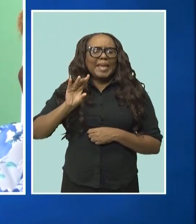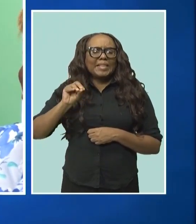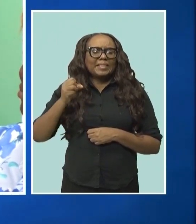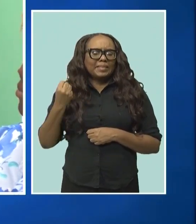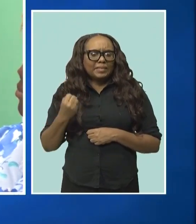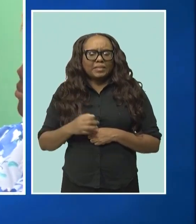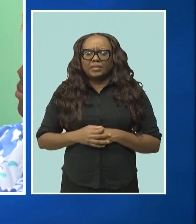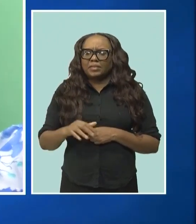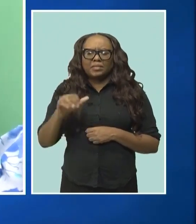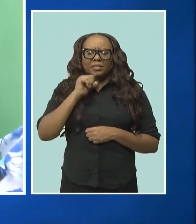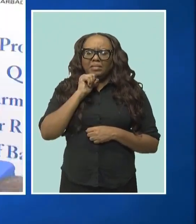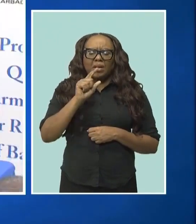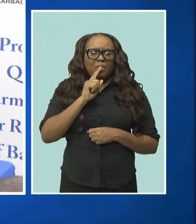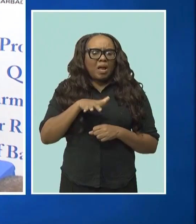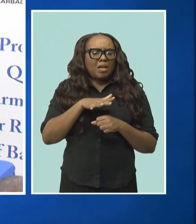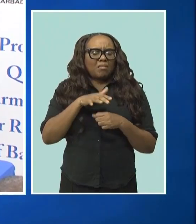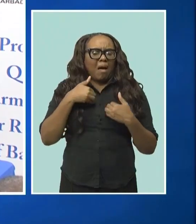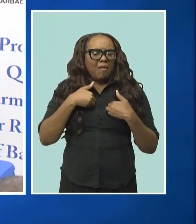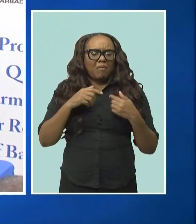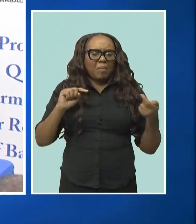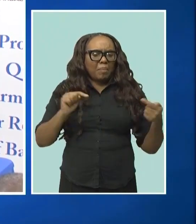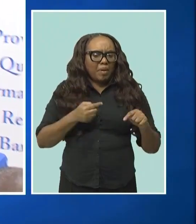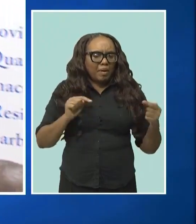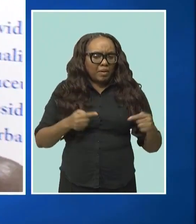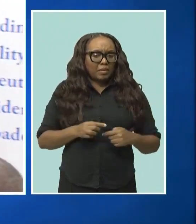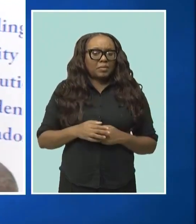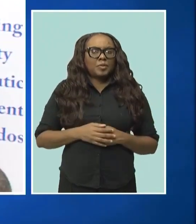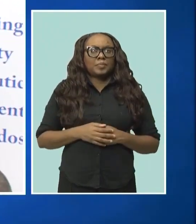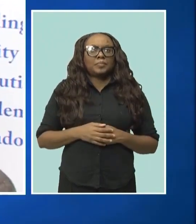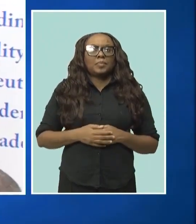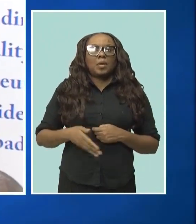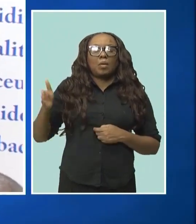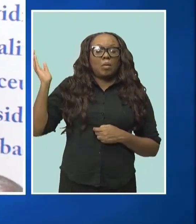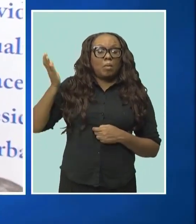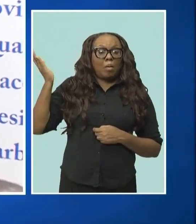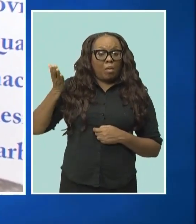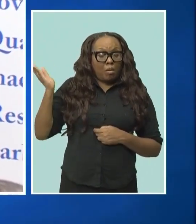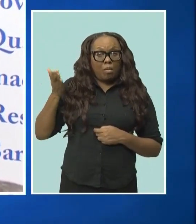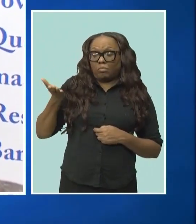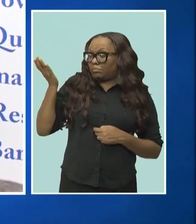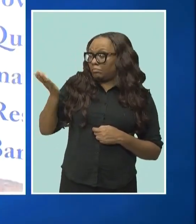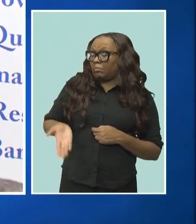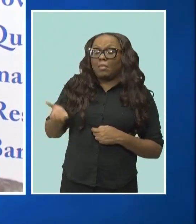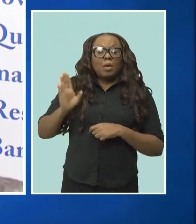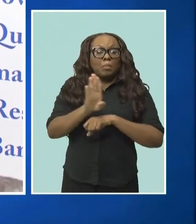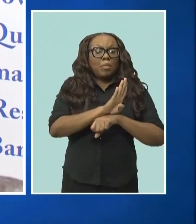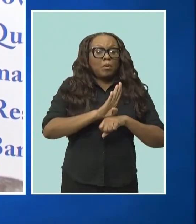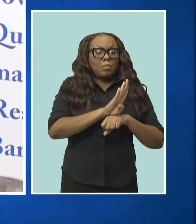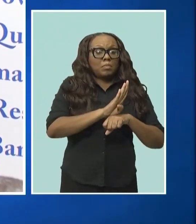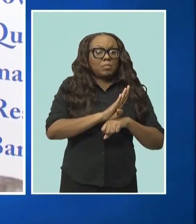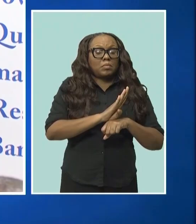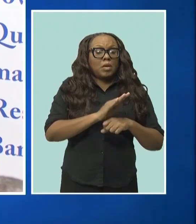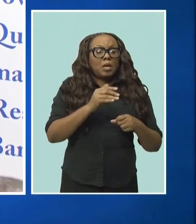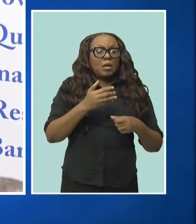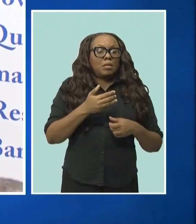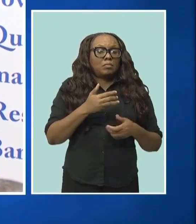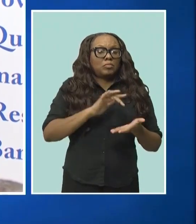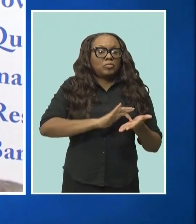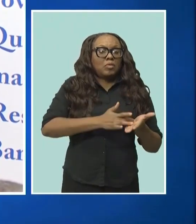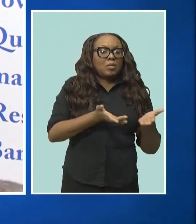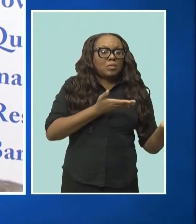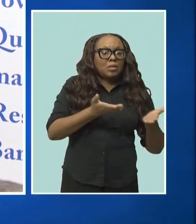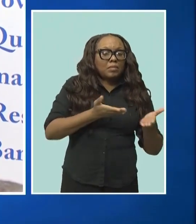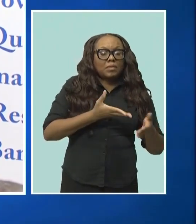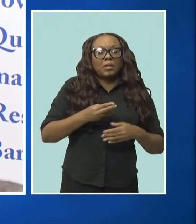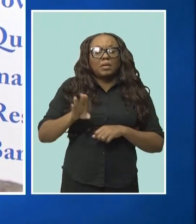say. Ms. Karga-Hines there was speaking as the Barbados Drug Service and the Barbados Medicinal Cannabis Licensing